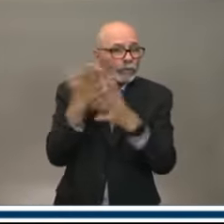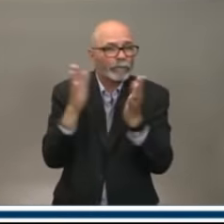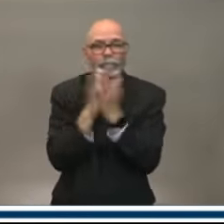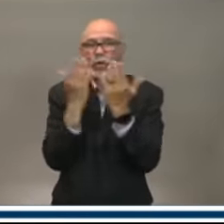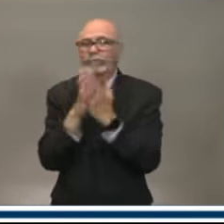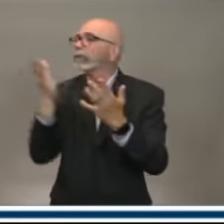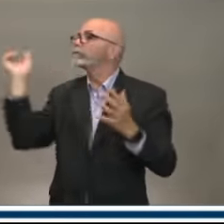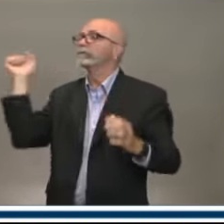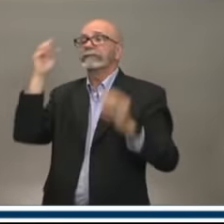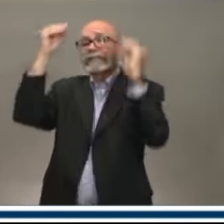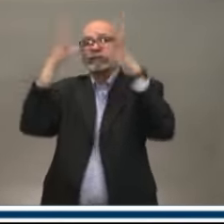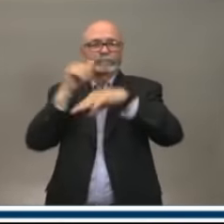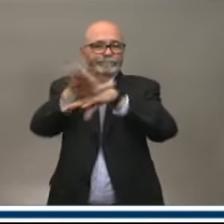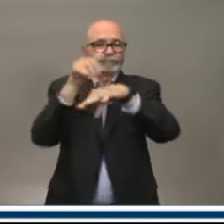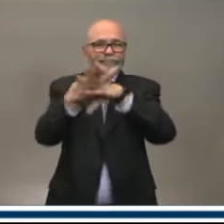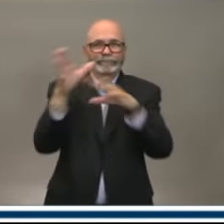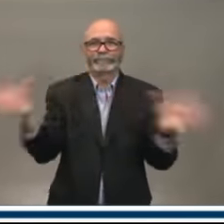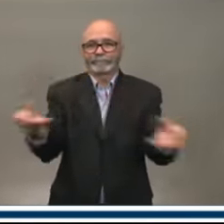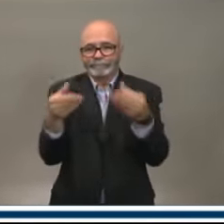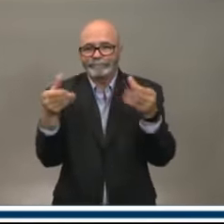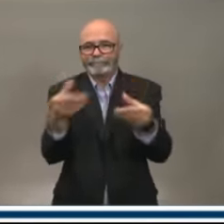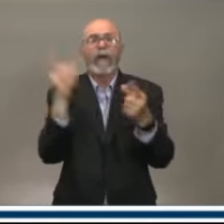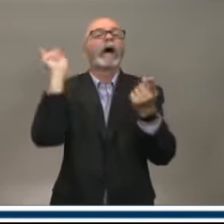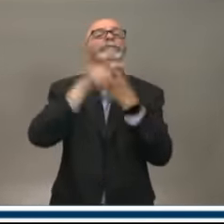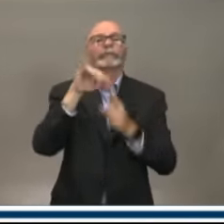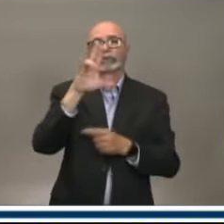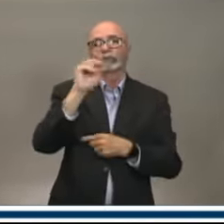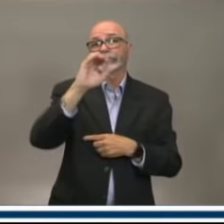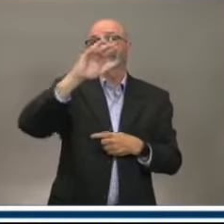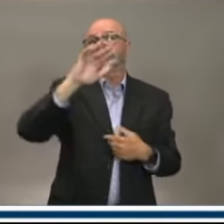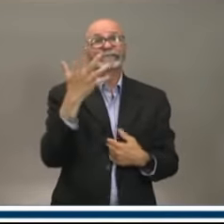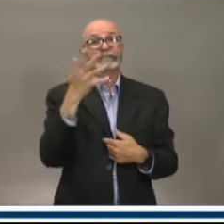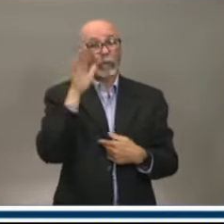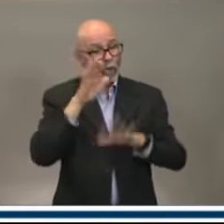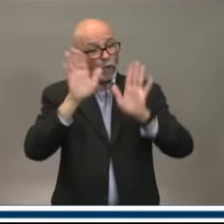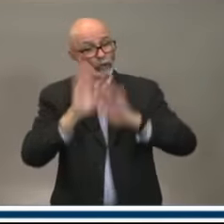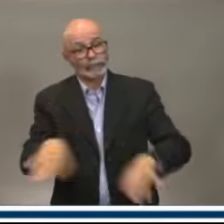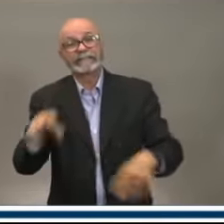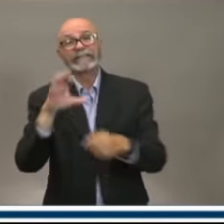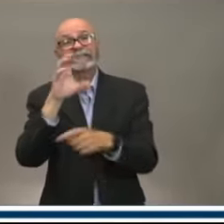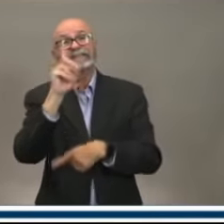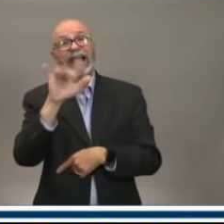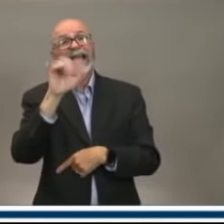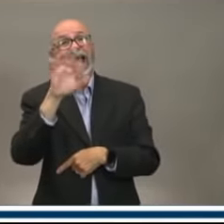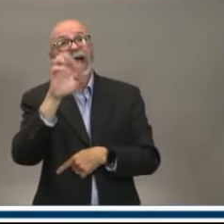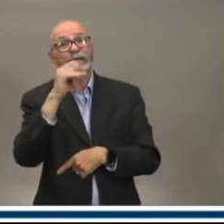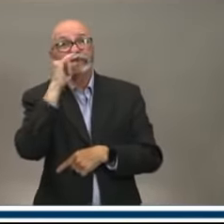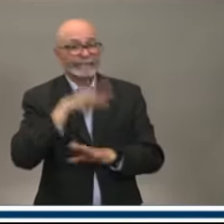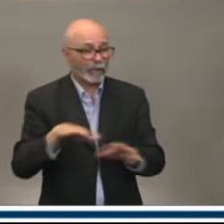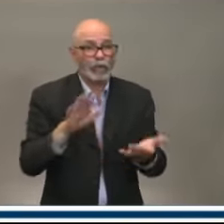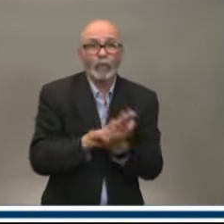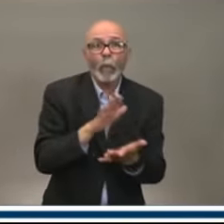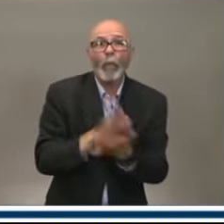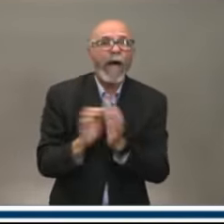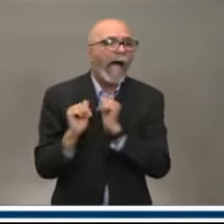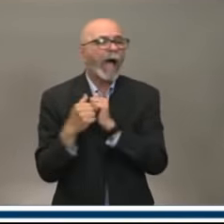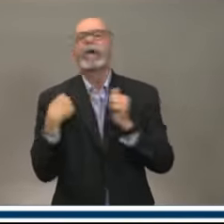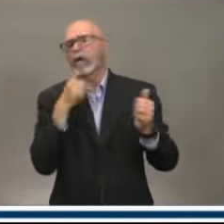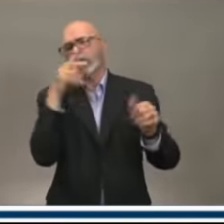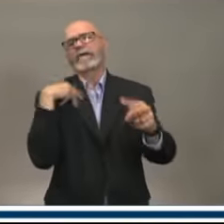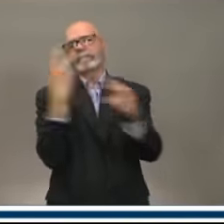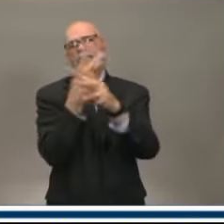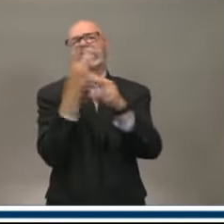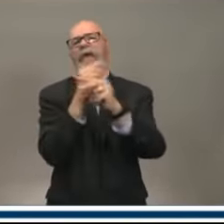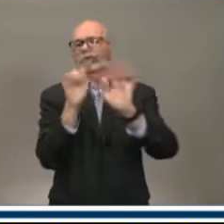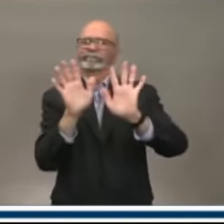We'll look at how do we open up childcare in our province as we start to see the economy open up to provide, ensure